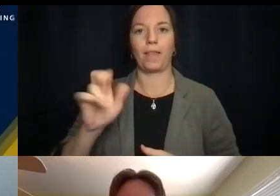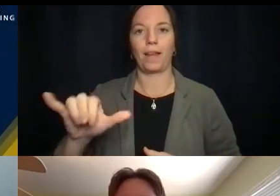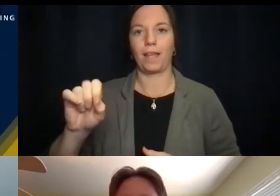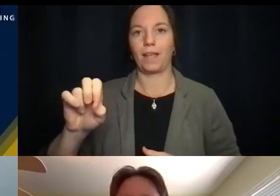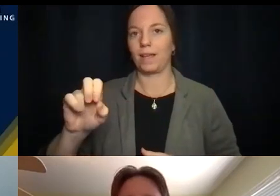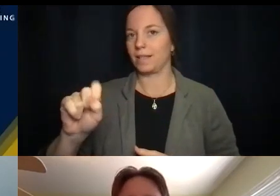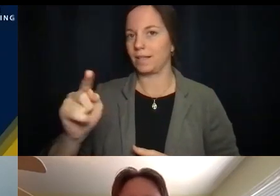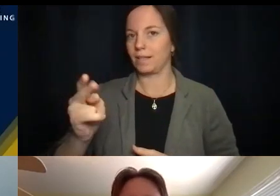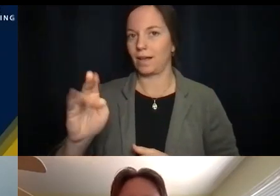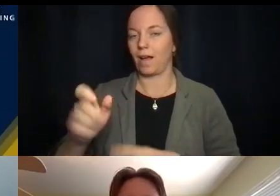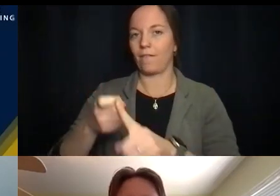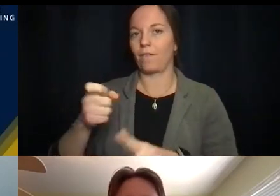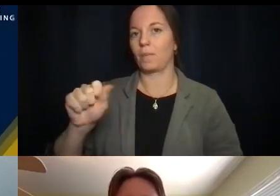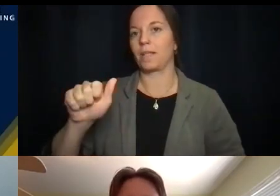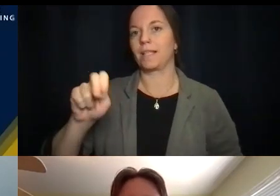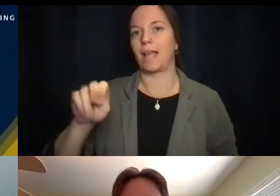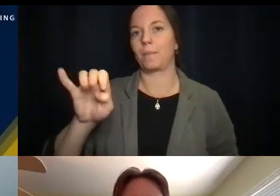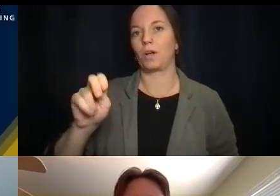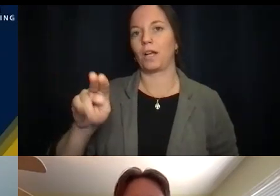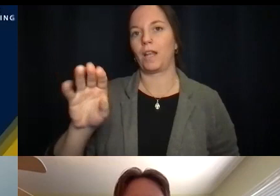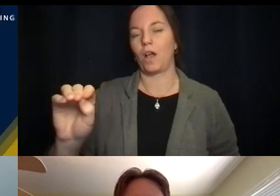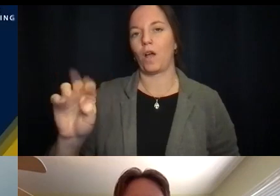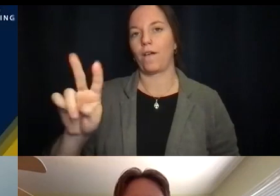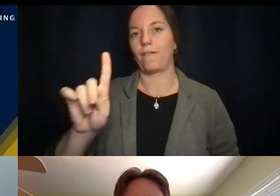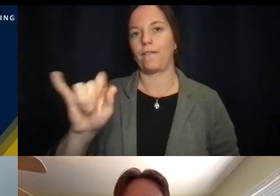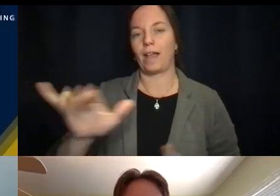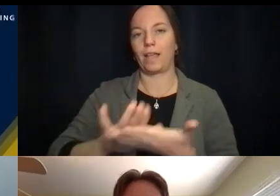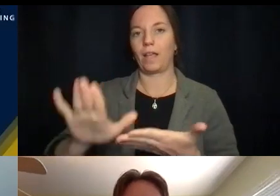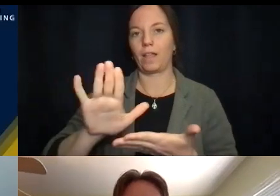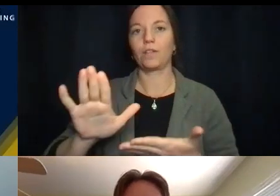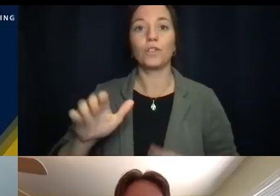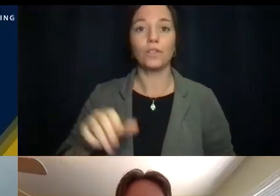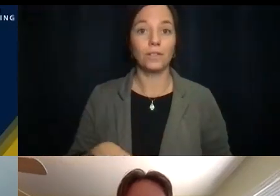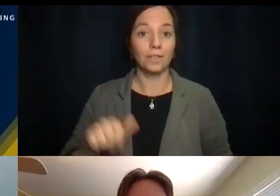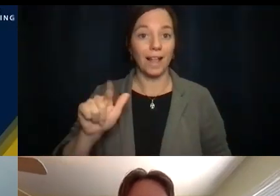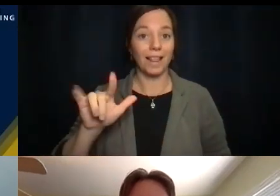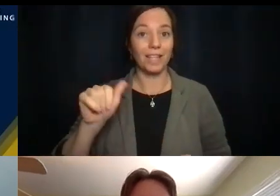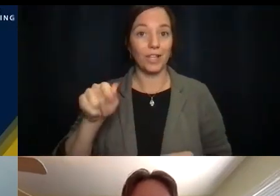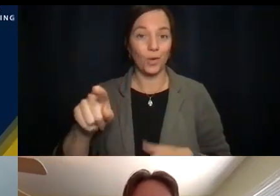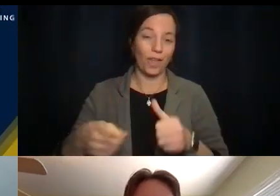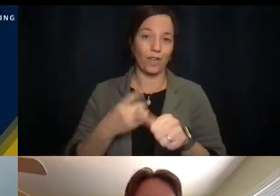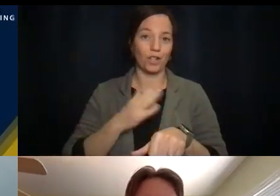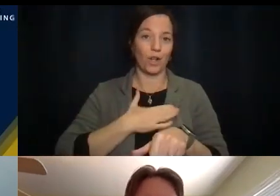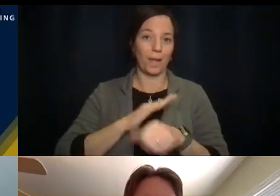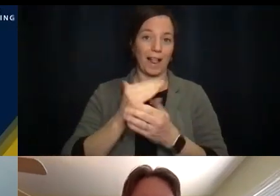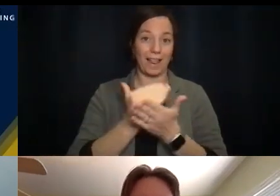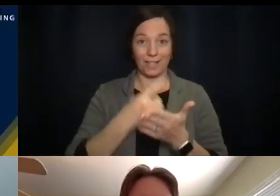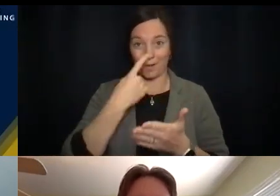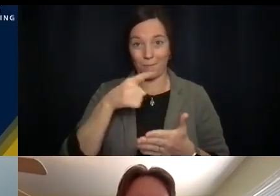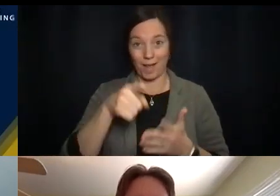from San Bernardino Valley College. Alicia, you are the first on my list. Do you mind to